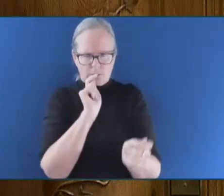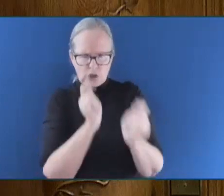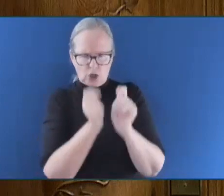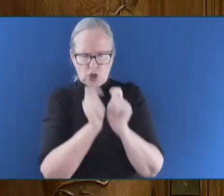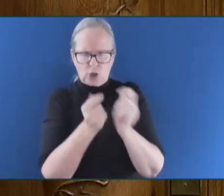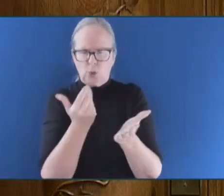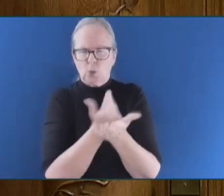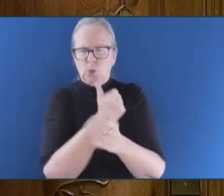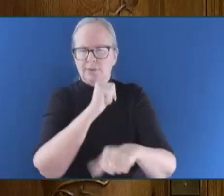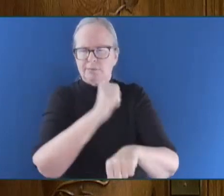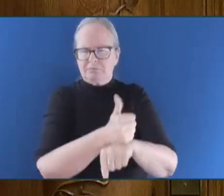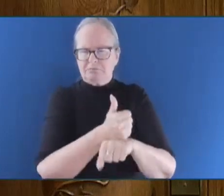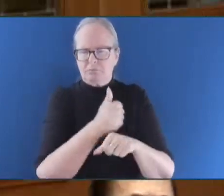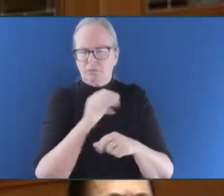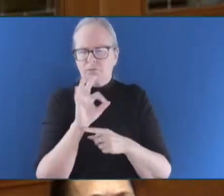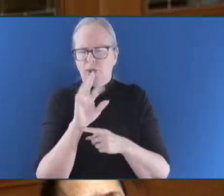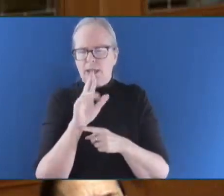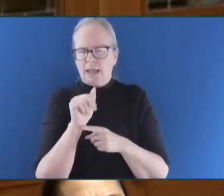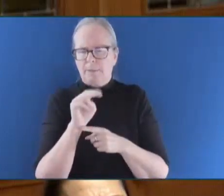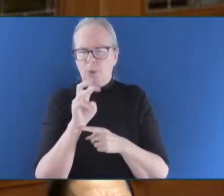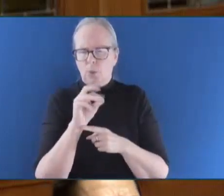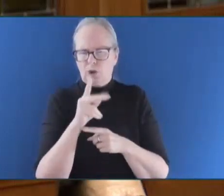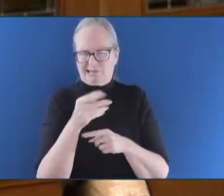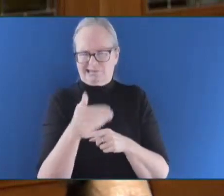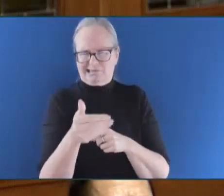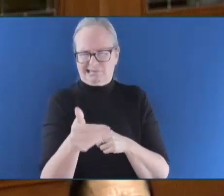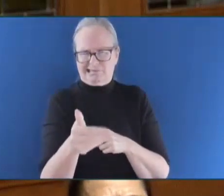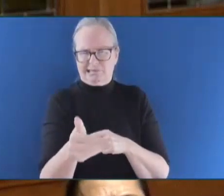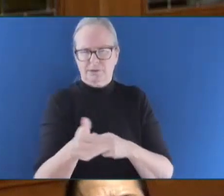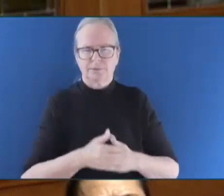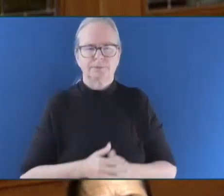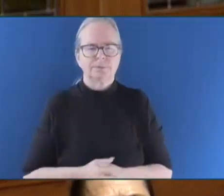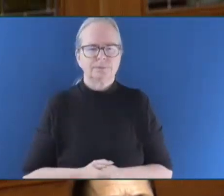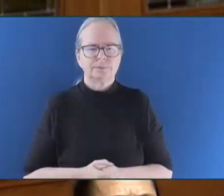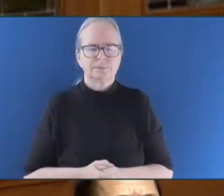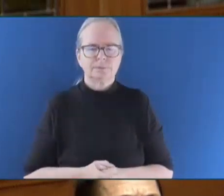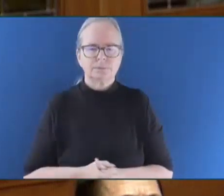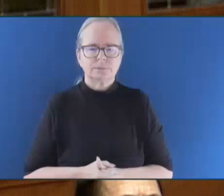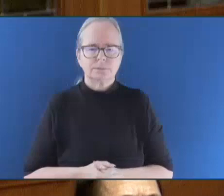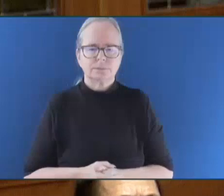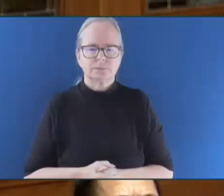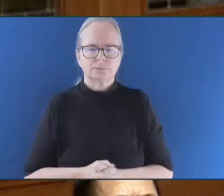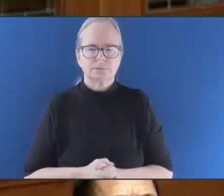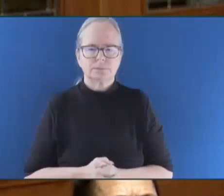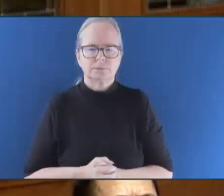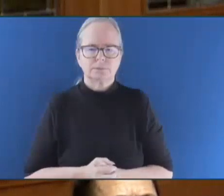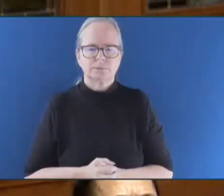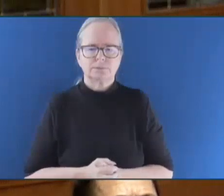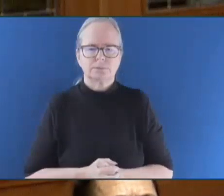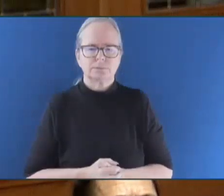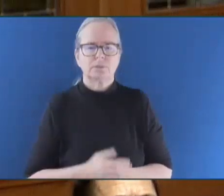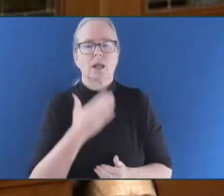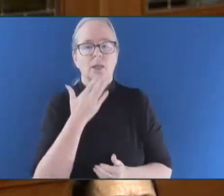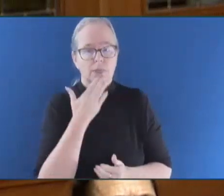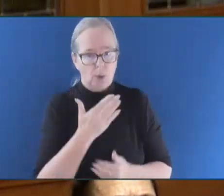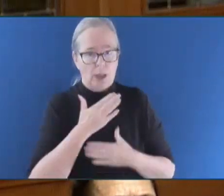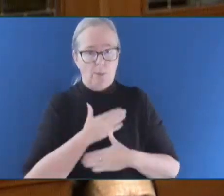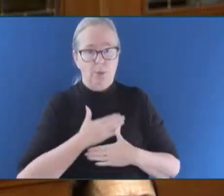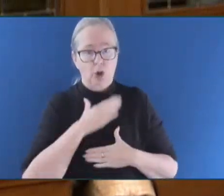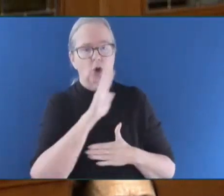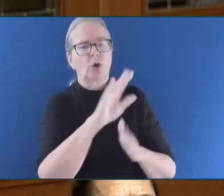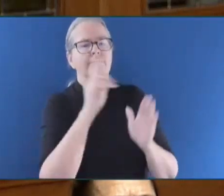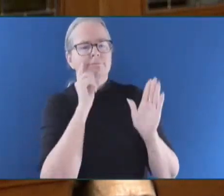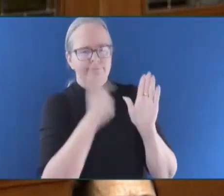Third party supplemental. Thank you, Honourable Speaker, and I appreciate the recognition response from the Minister and the recognition that the